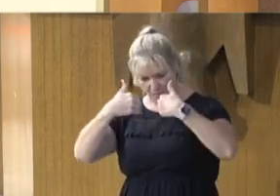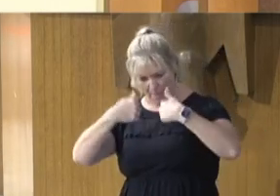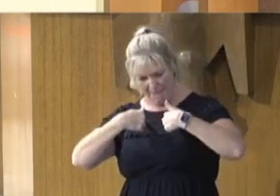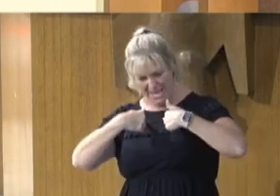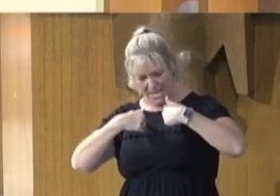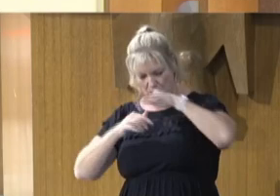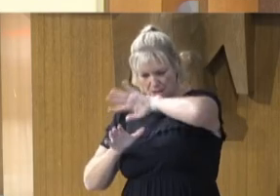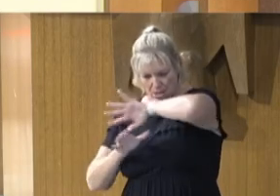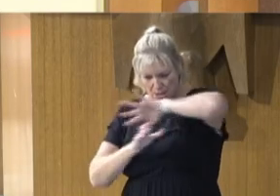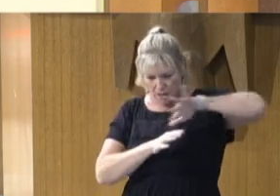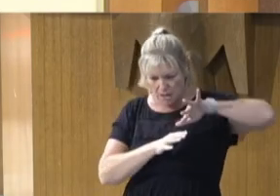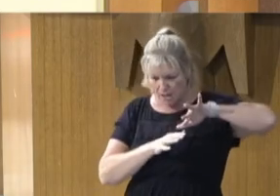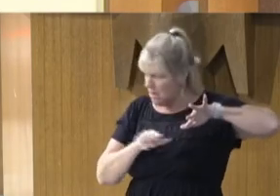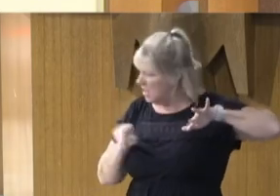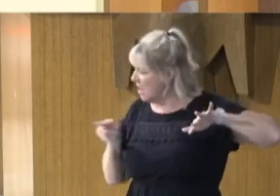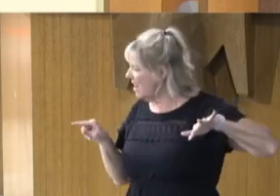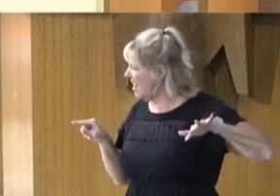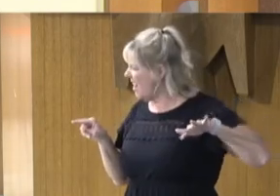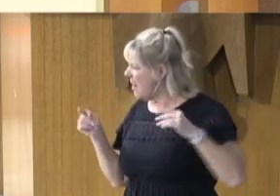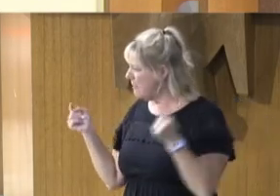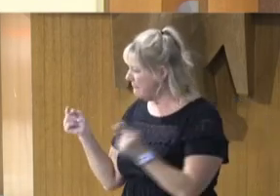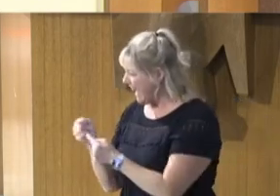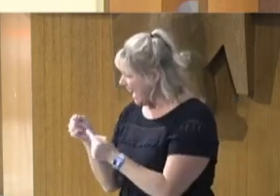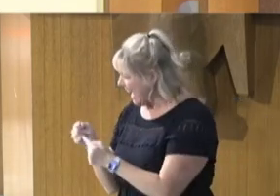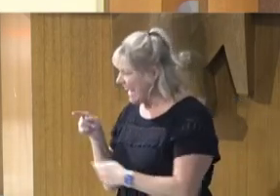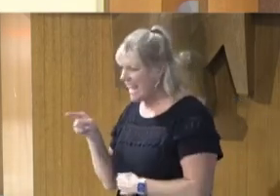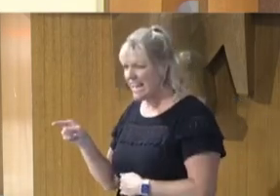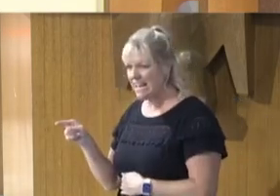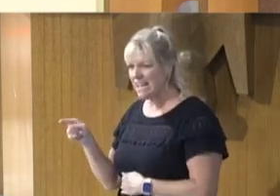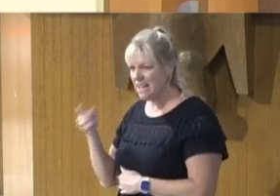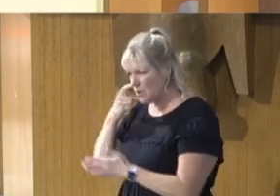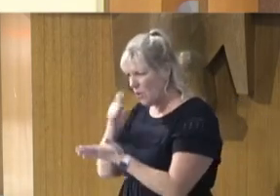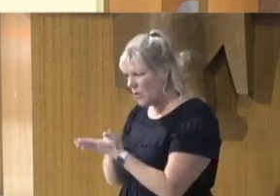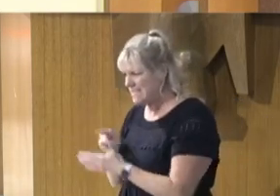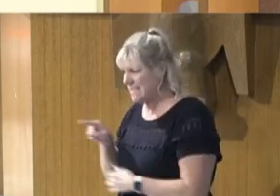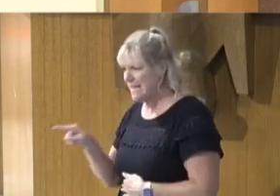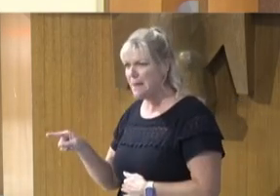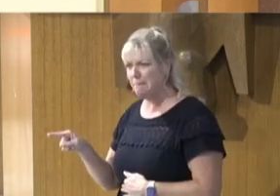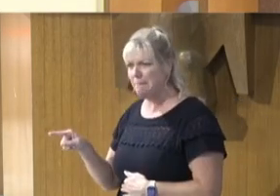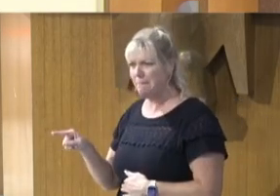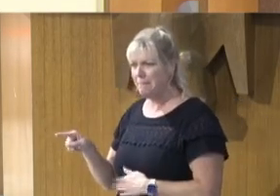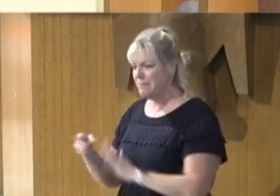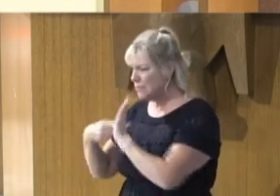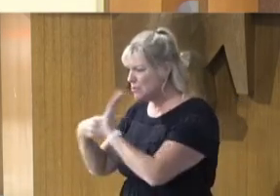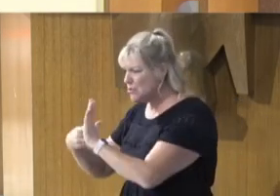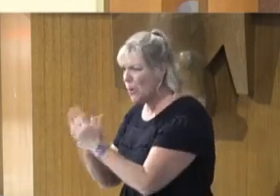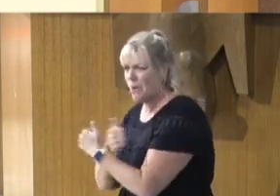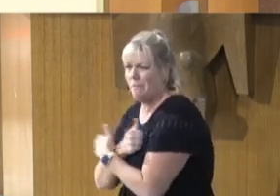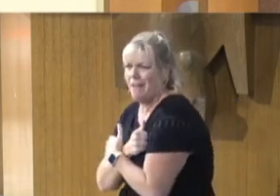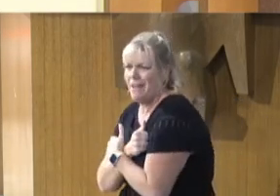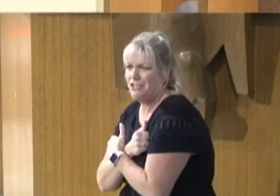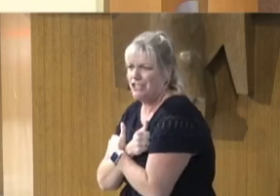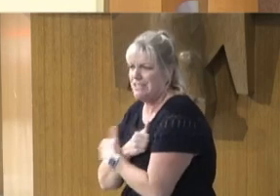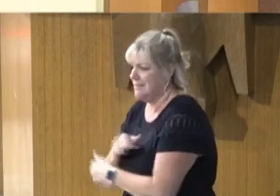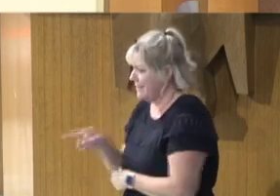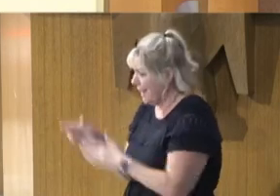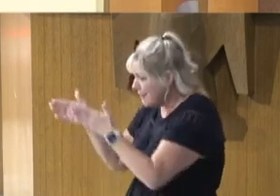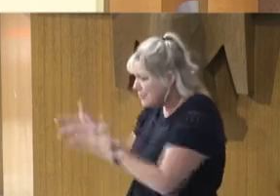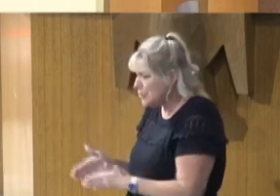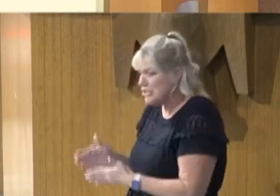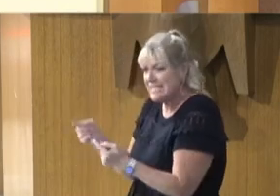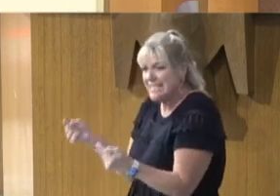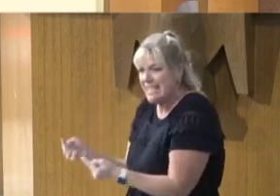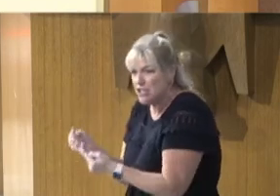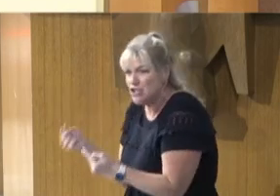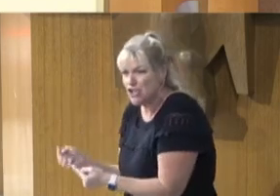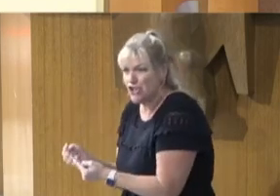notice someone else's pain. The compassion he has on this injured man, it